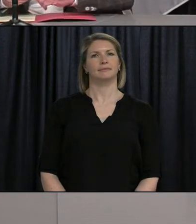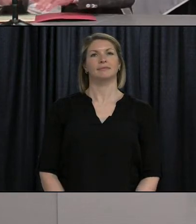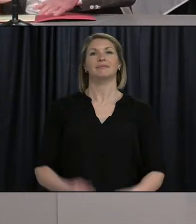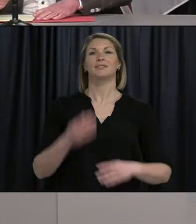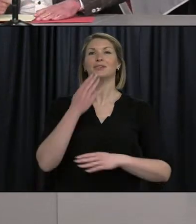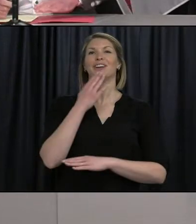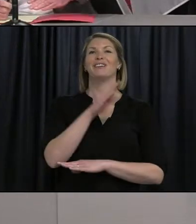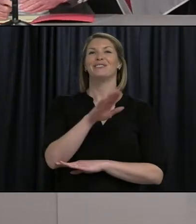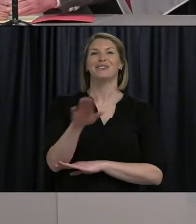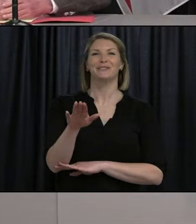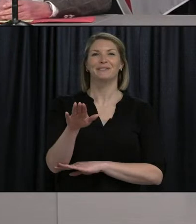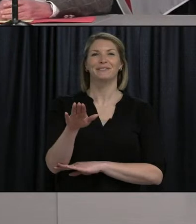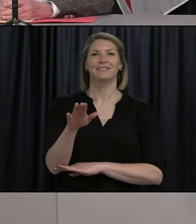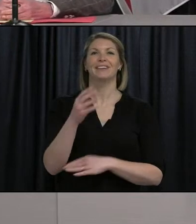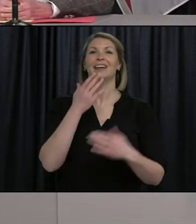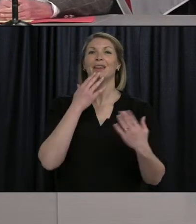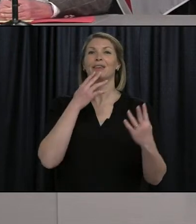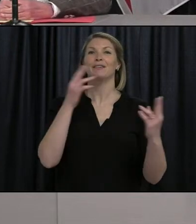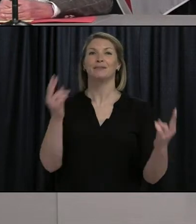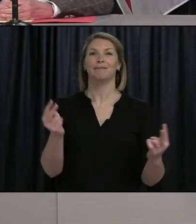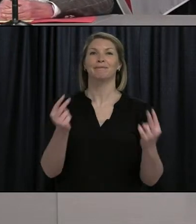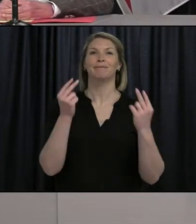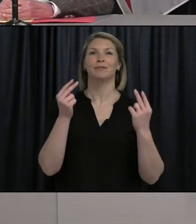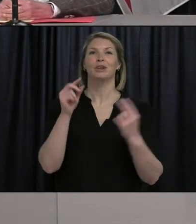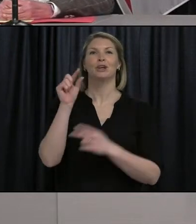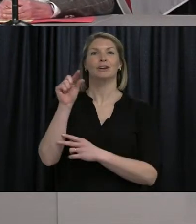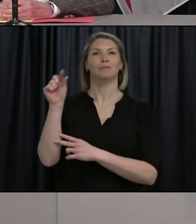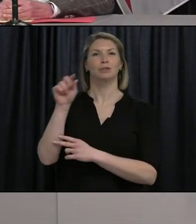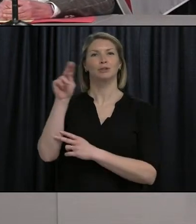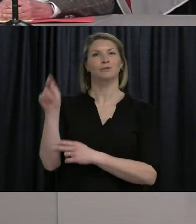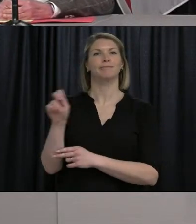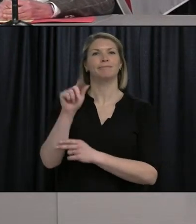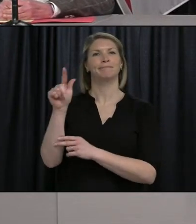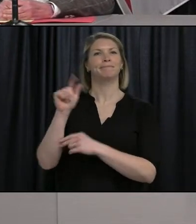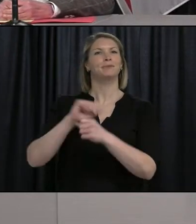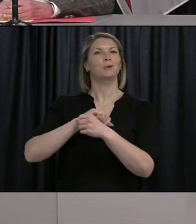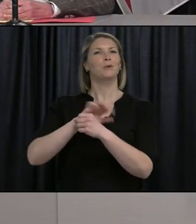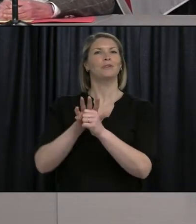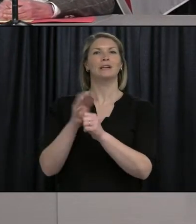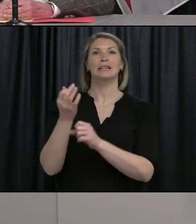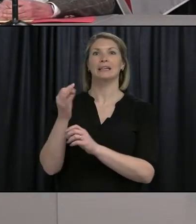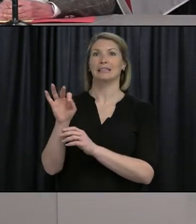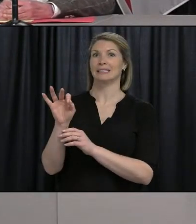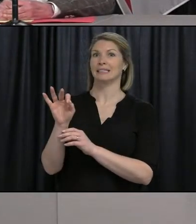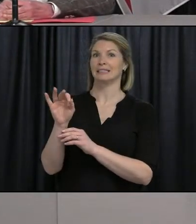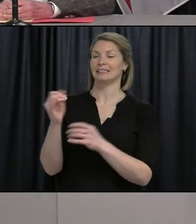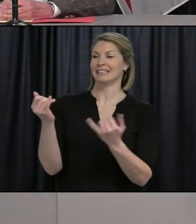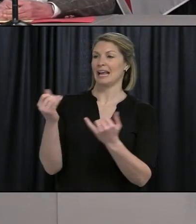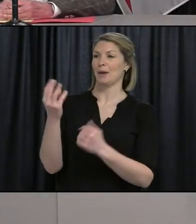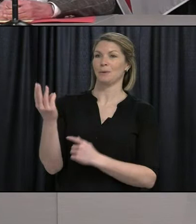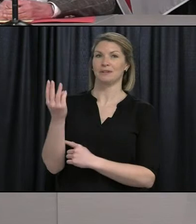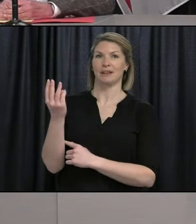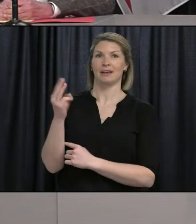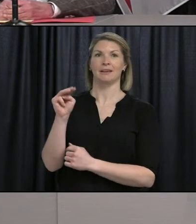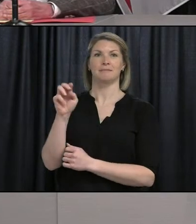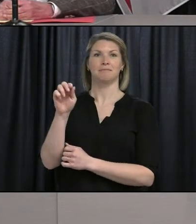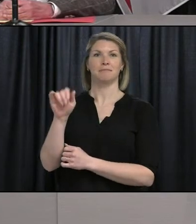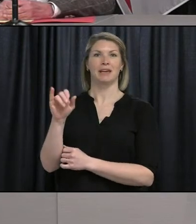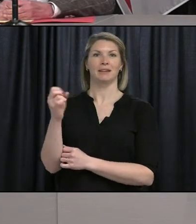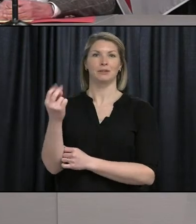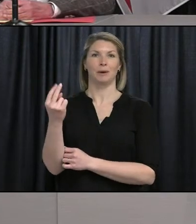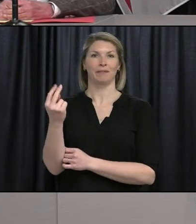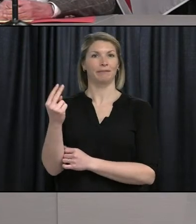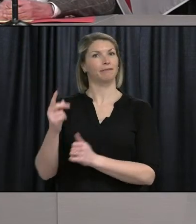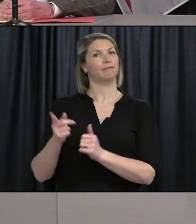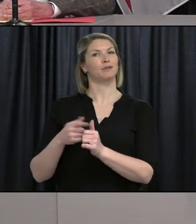Good afternoon. Thank you for joining us for the Government of Newfoundland and Labrador's COVID-19 update for today, Wednesday, May 12th. I'll